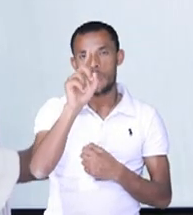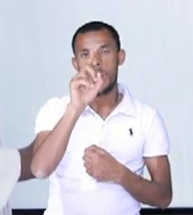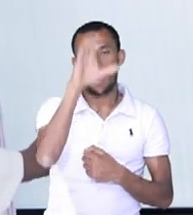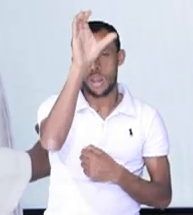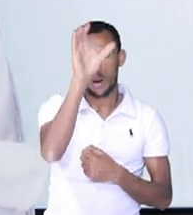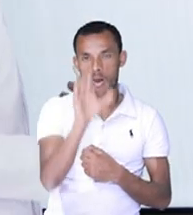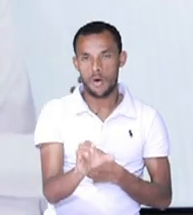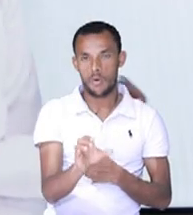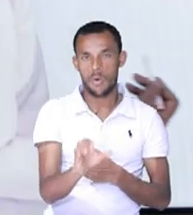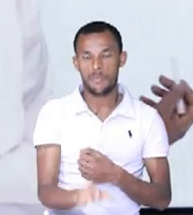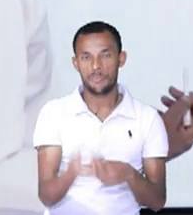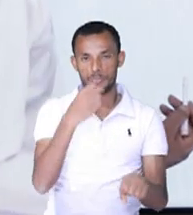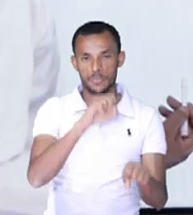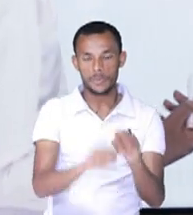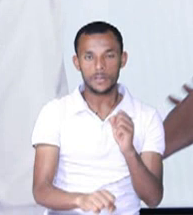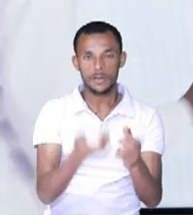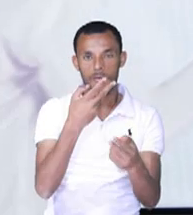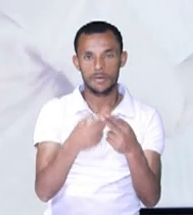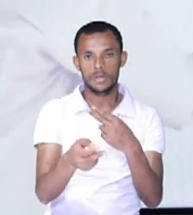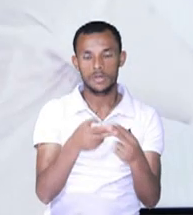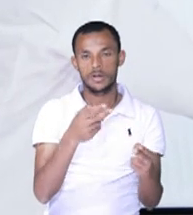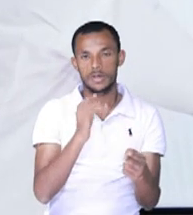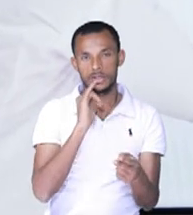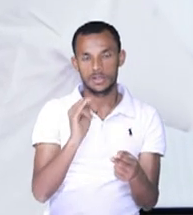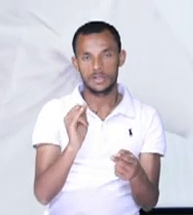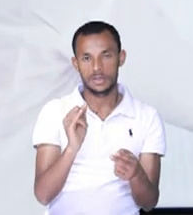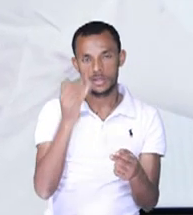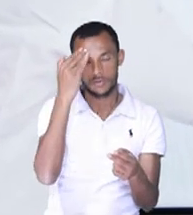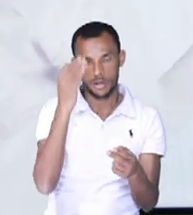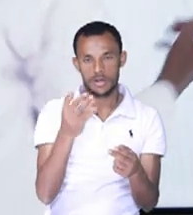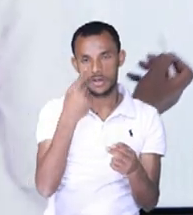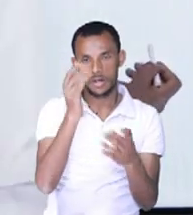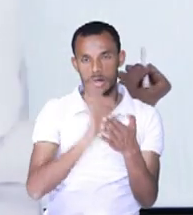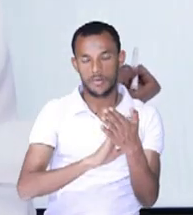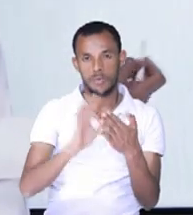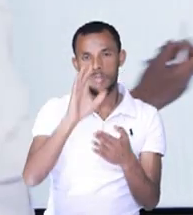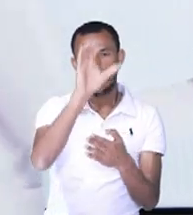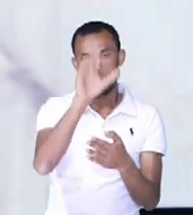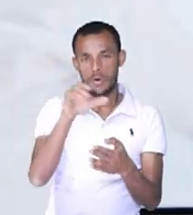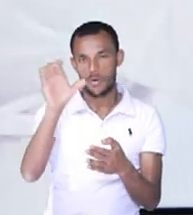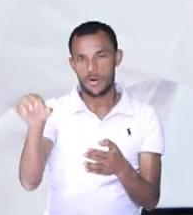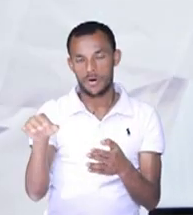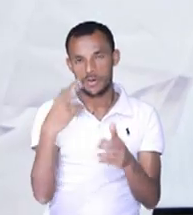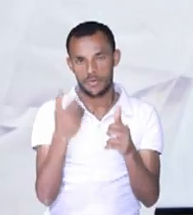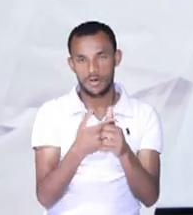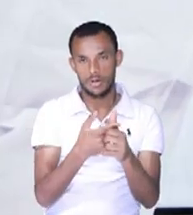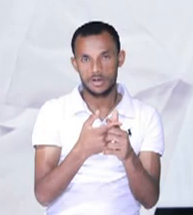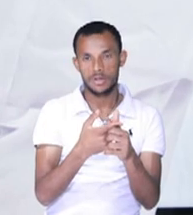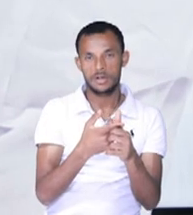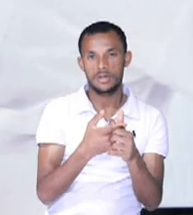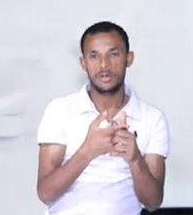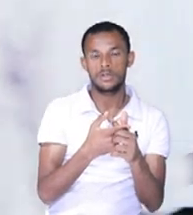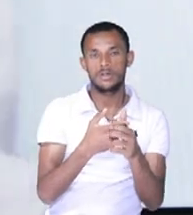So multiplication is defined because the number of columns of the first matrix is